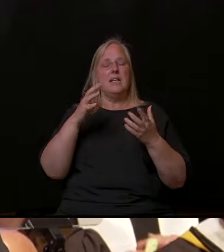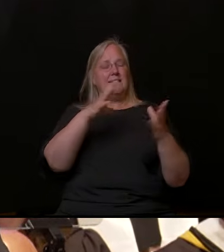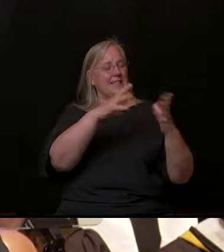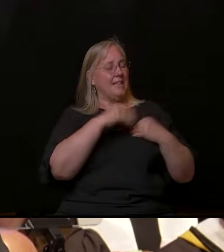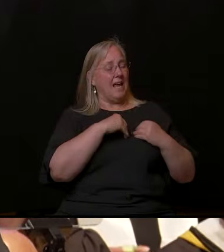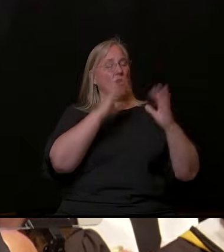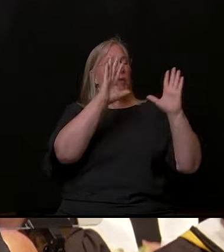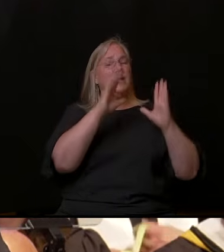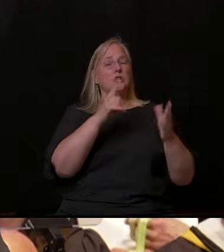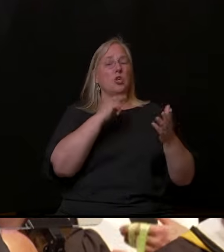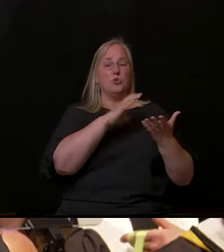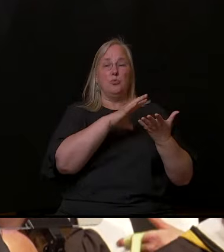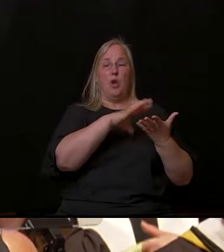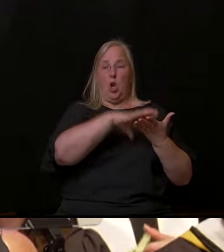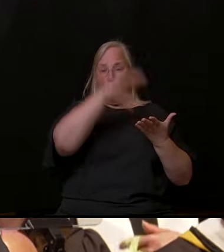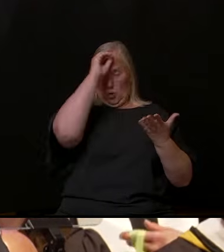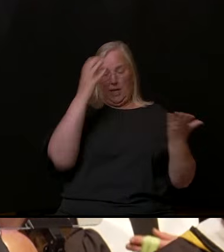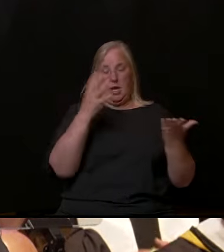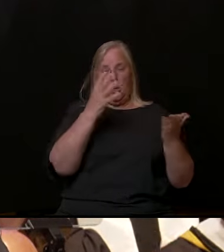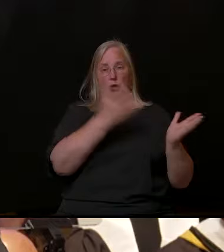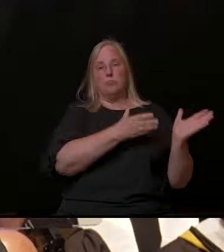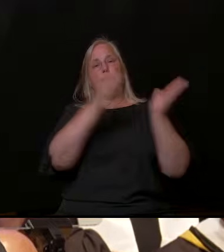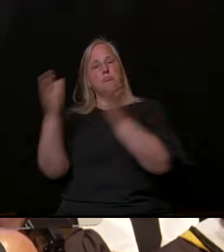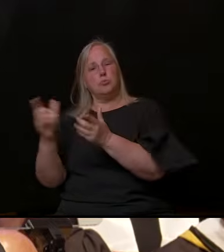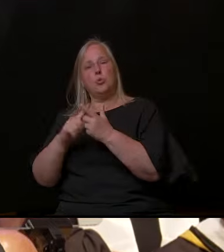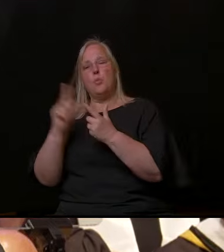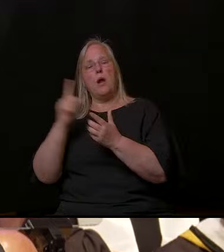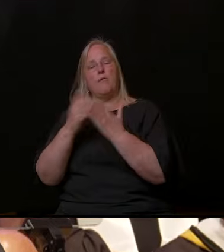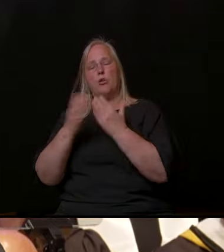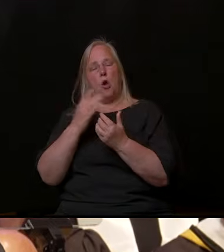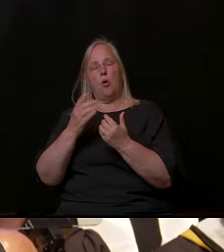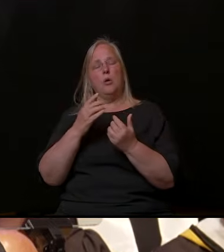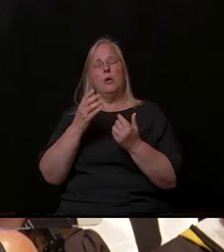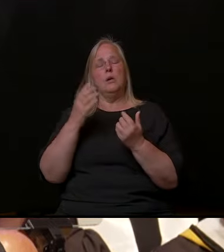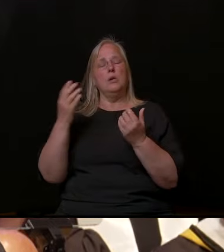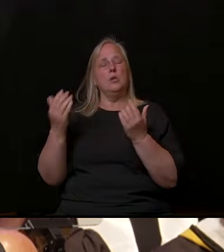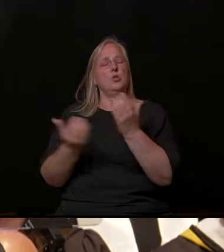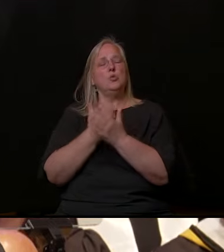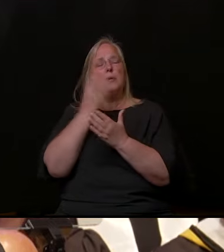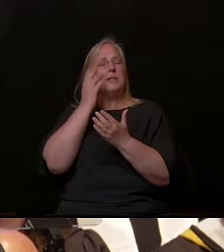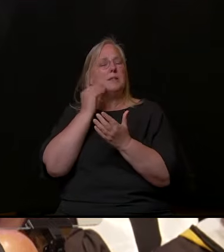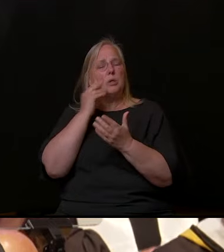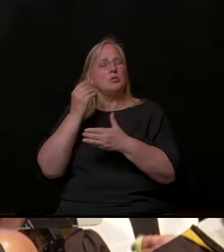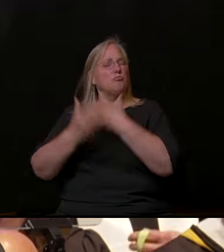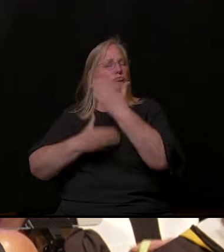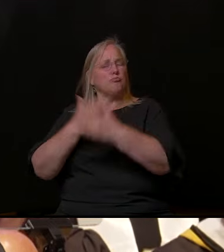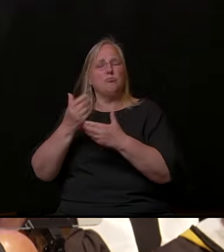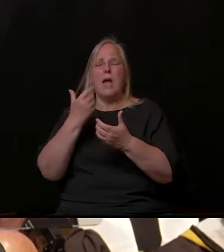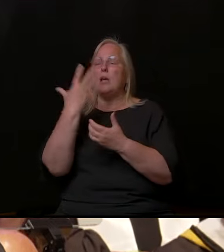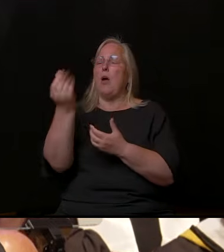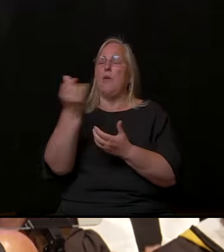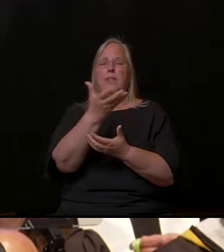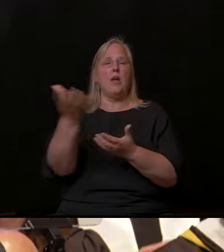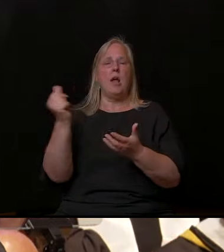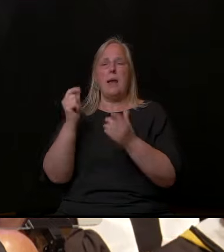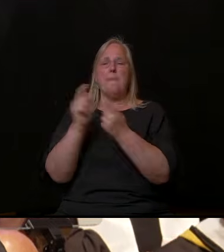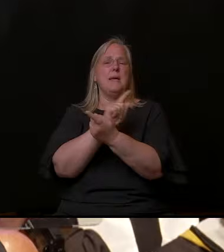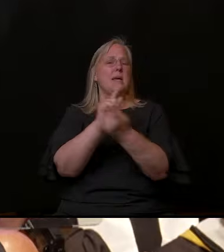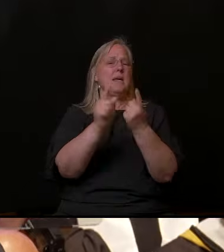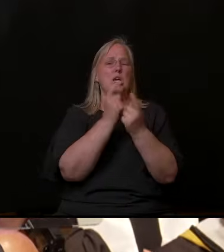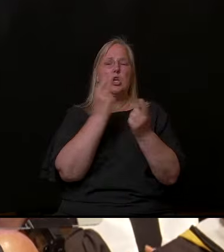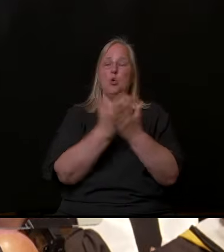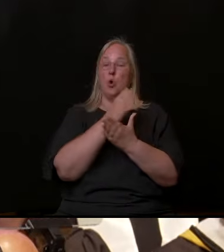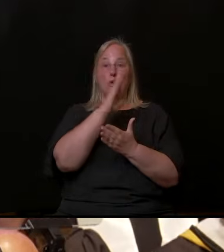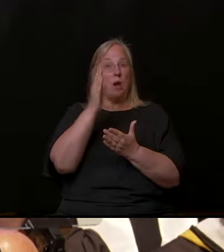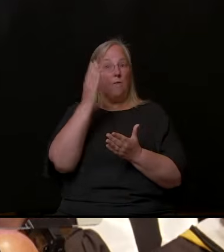wherever you go. Stay open to new experiences, be true to your values, and go out there and meet new people. You never know where inspiration will strike